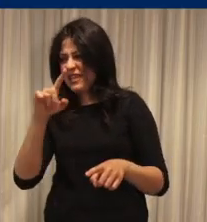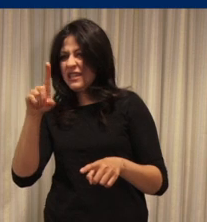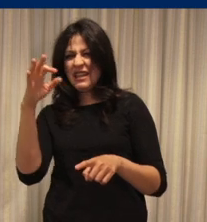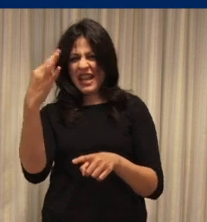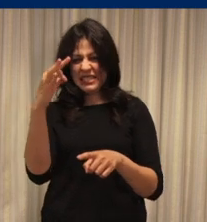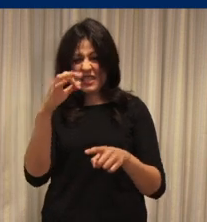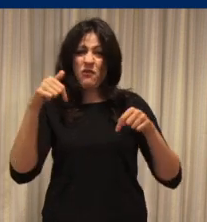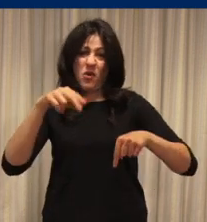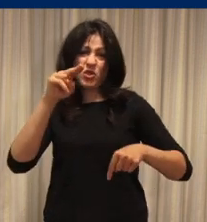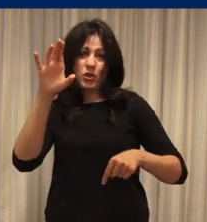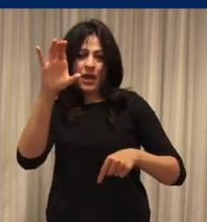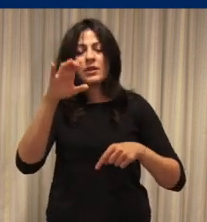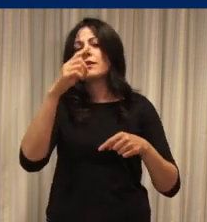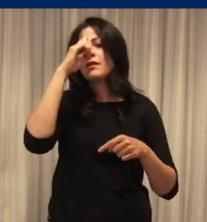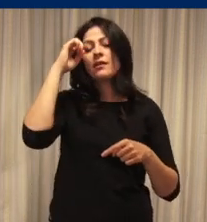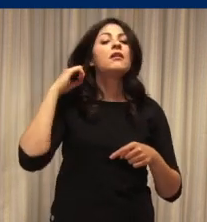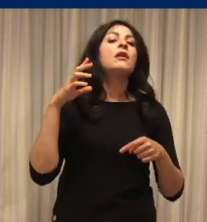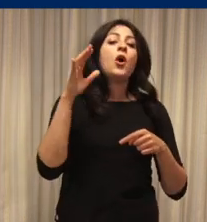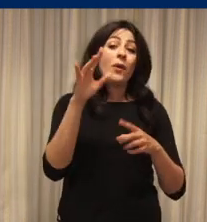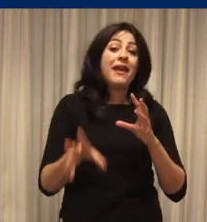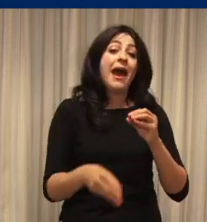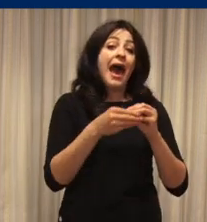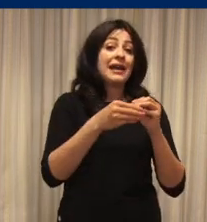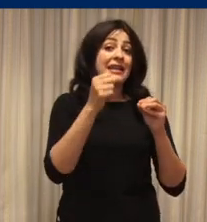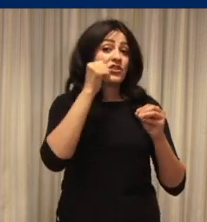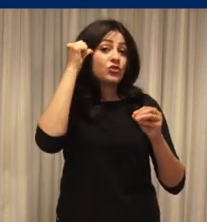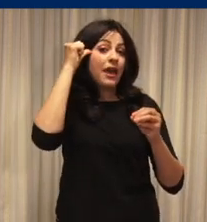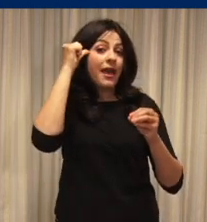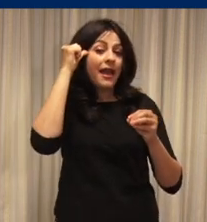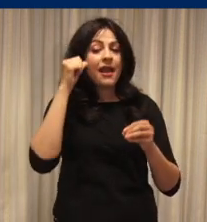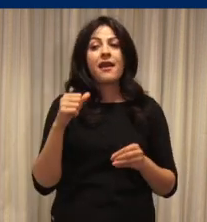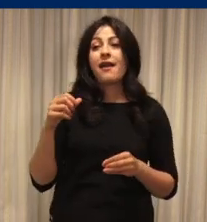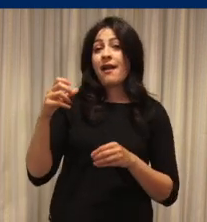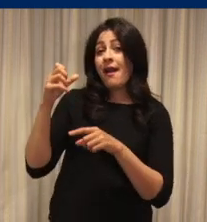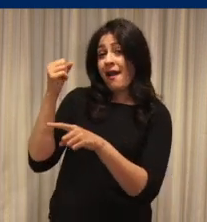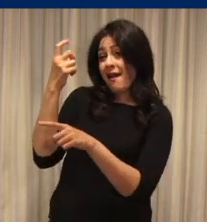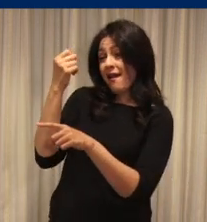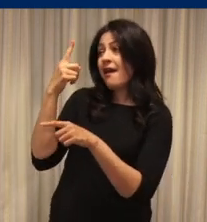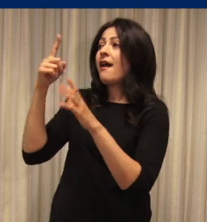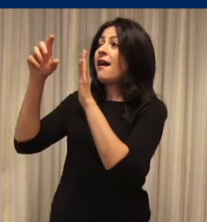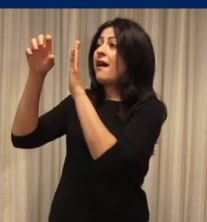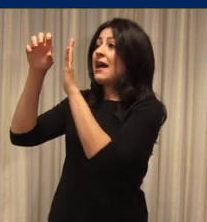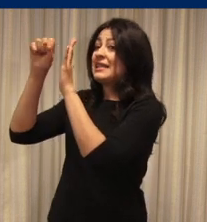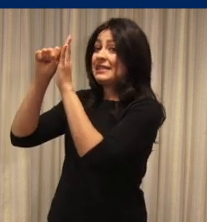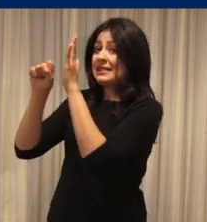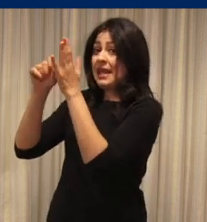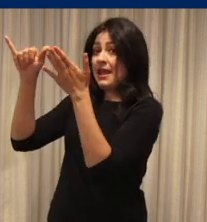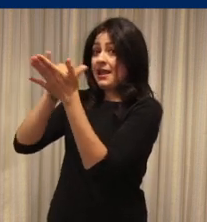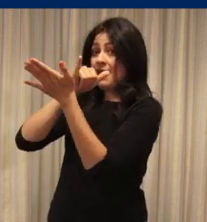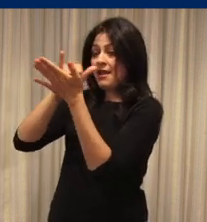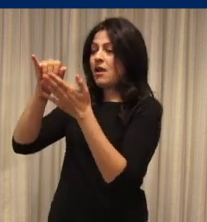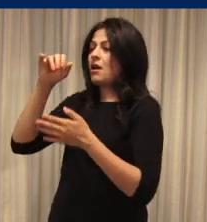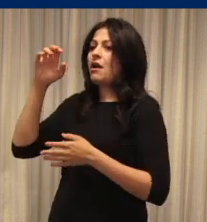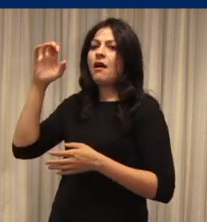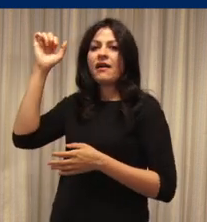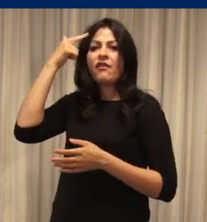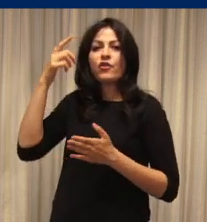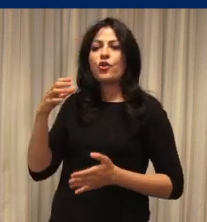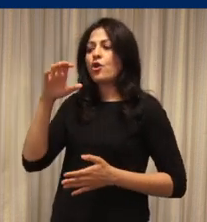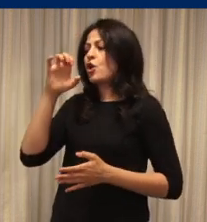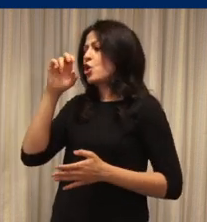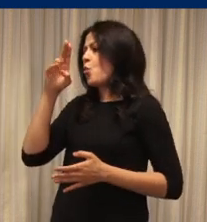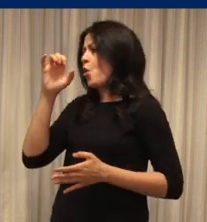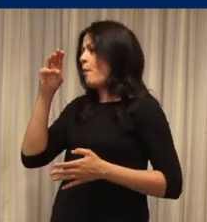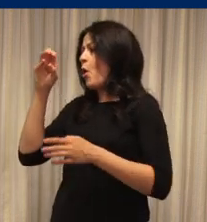was a view of the 7 metrics that New York State, that Governor Cuomo has outlined for